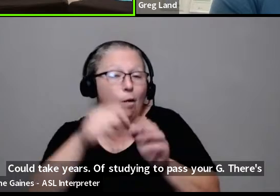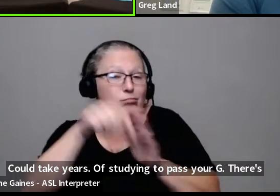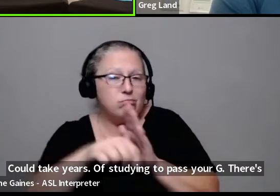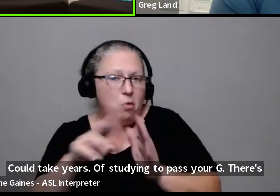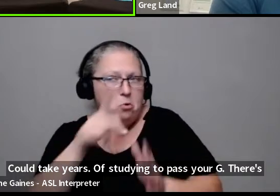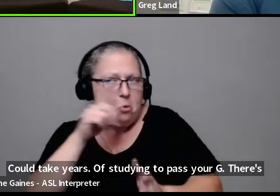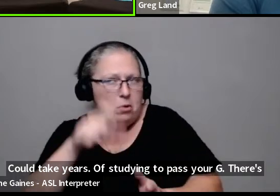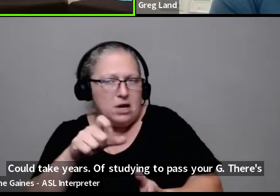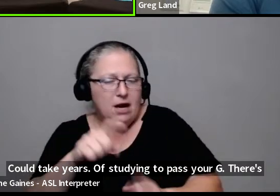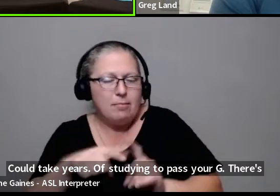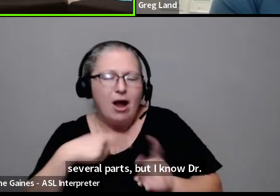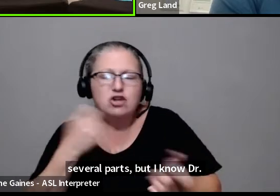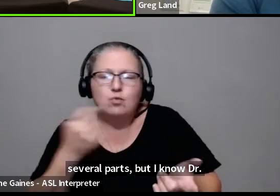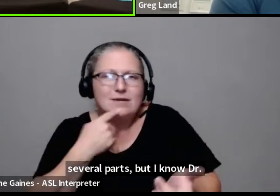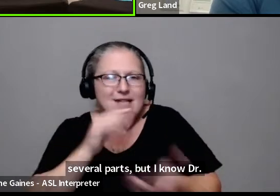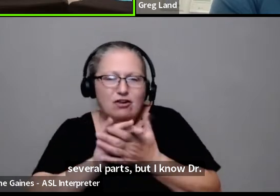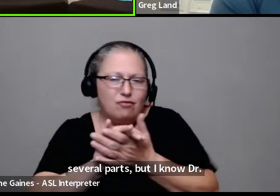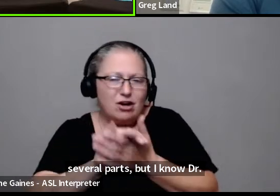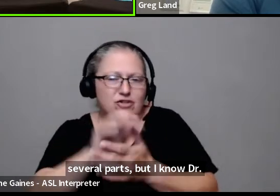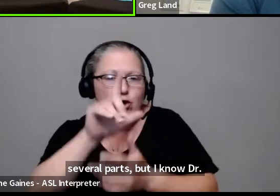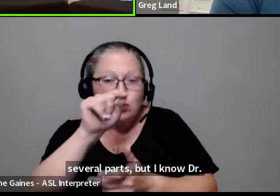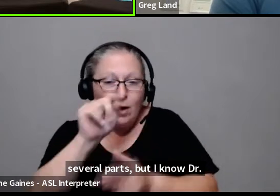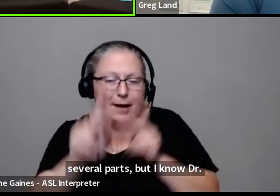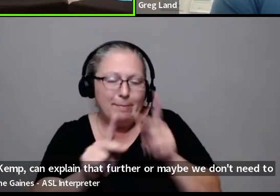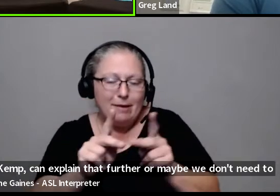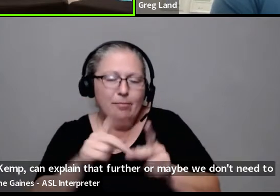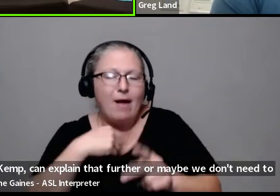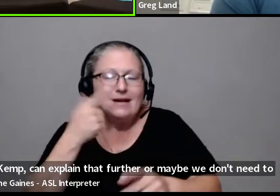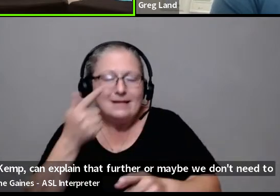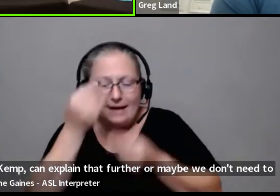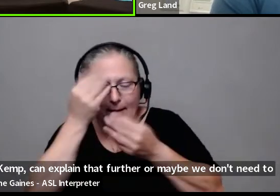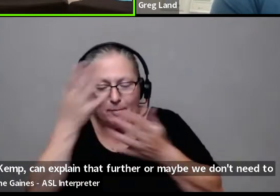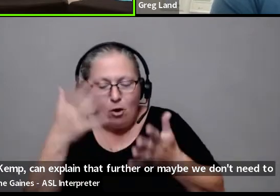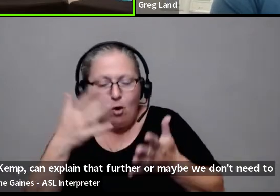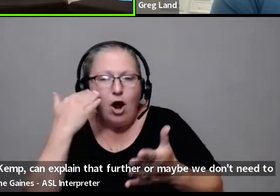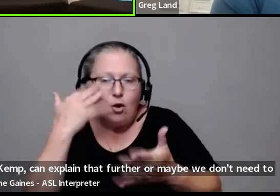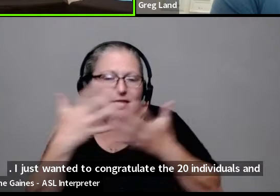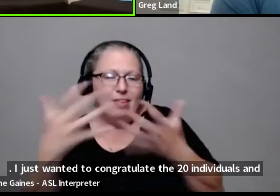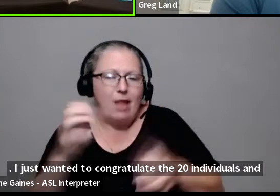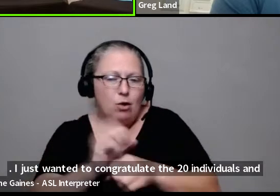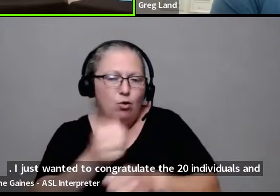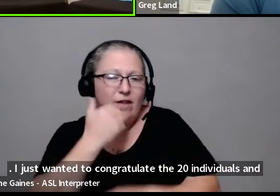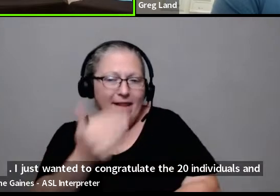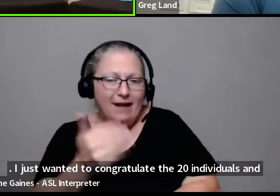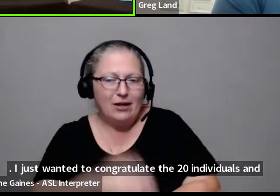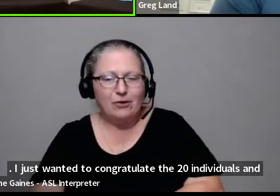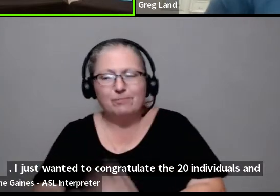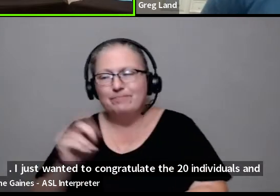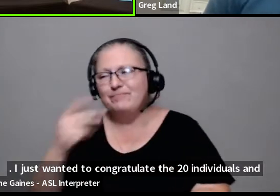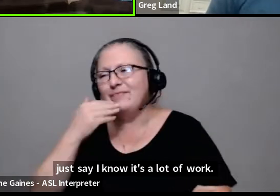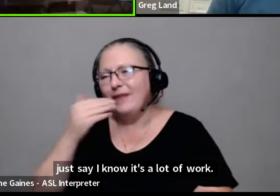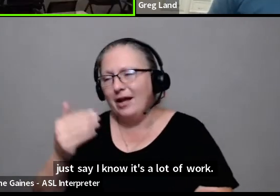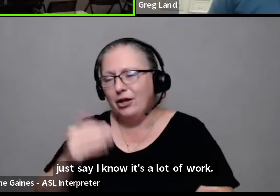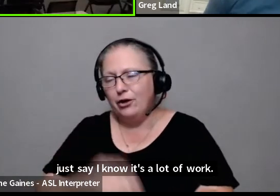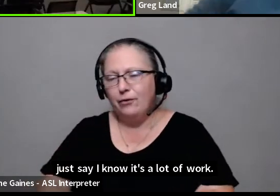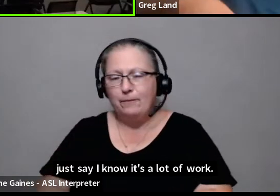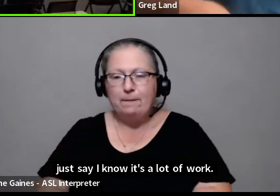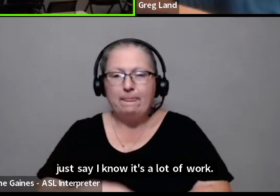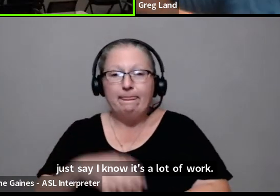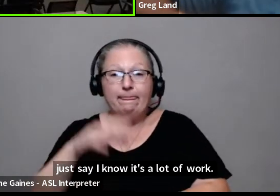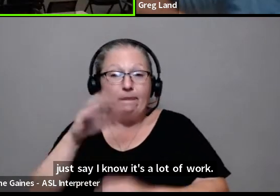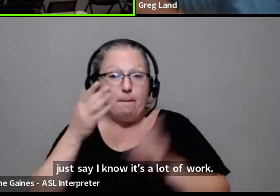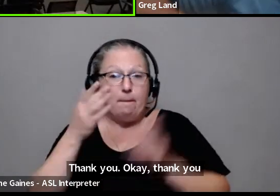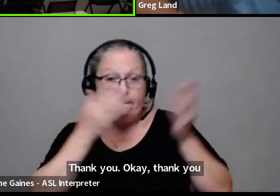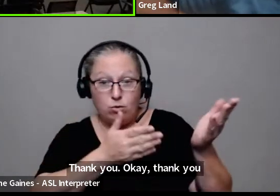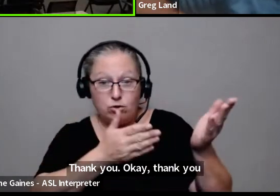to. I just wanted to congratulate the 20 individuals and just say, I know it's a lot of work. Thank you. Okay, thank you. Can I have